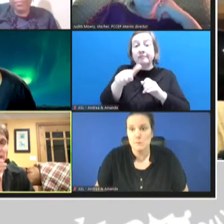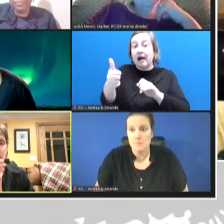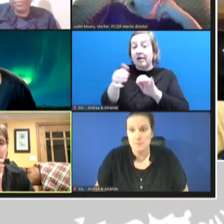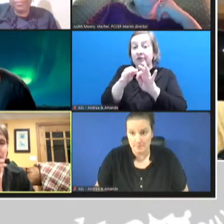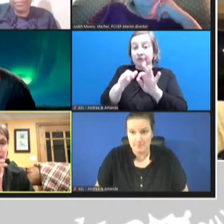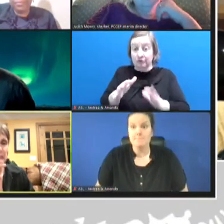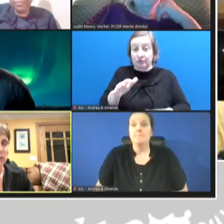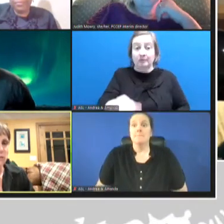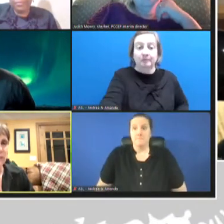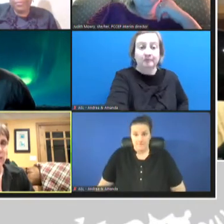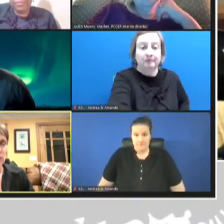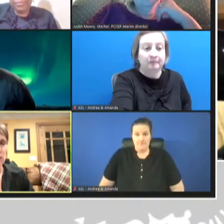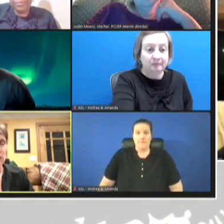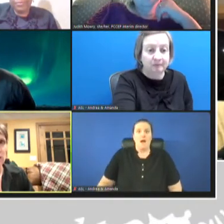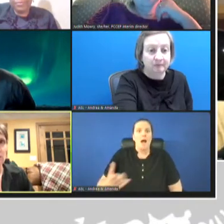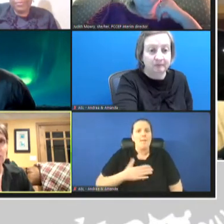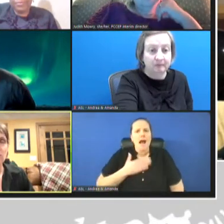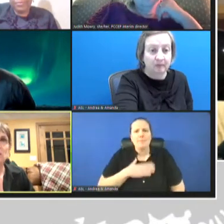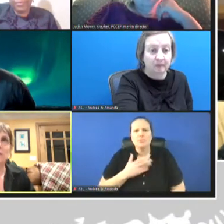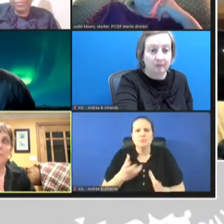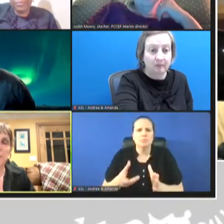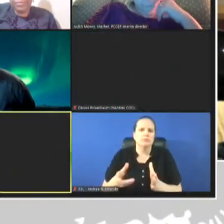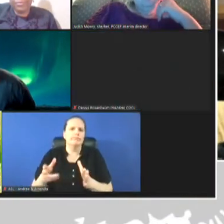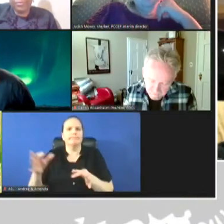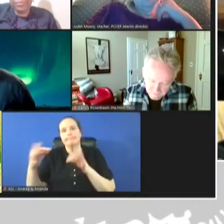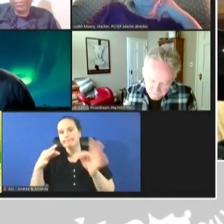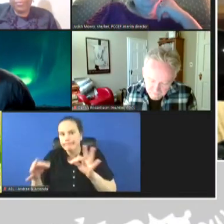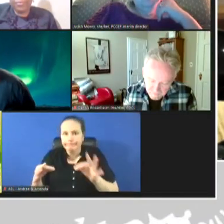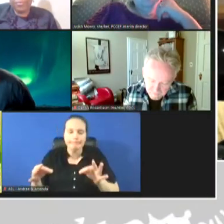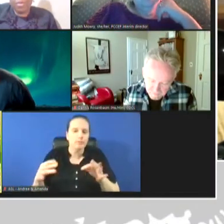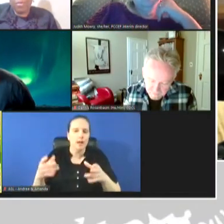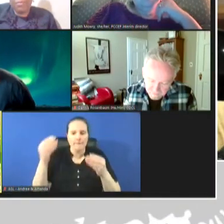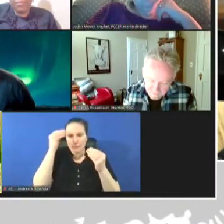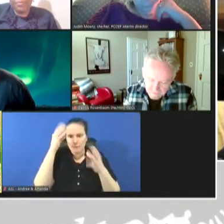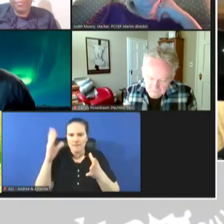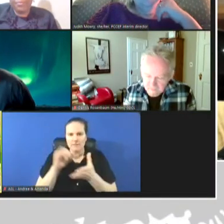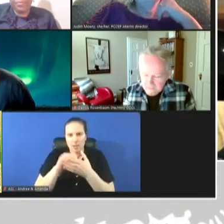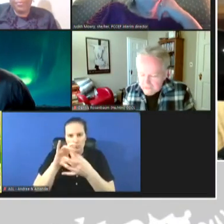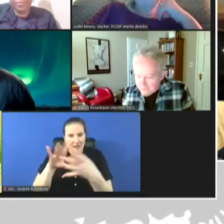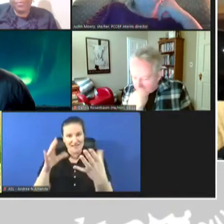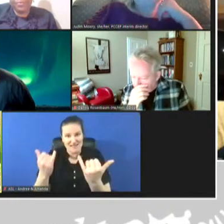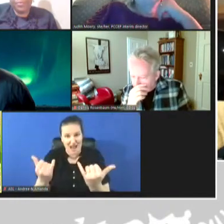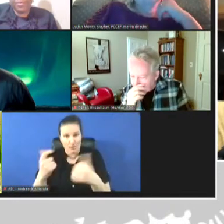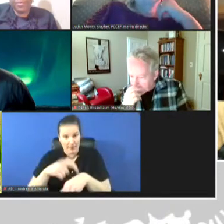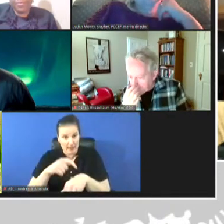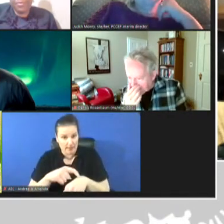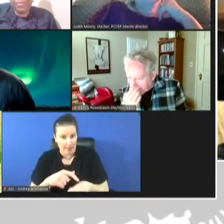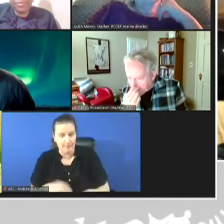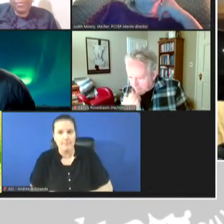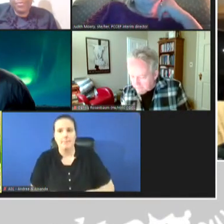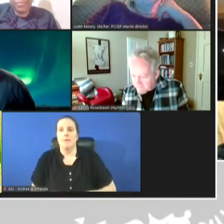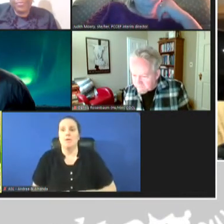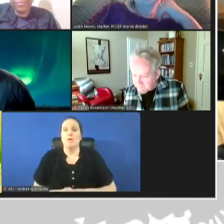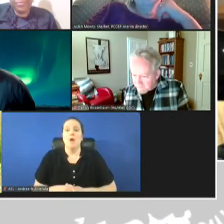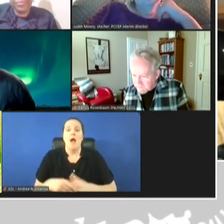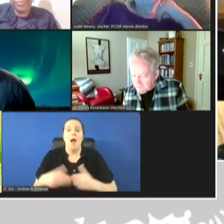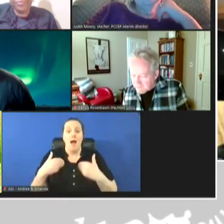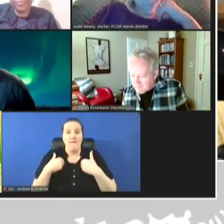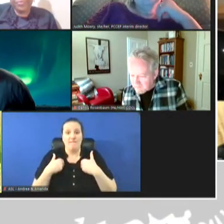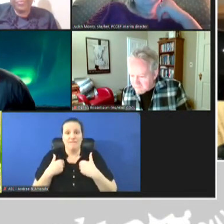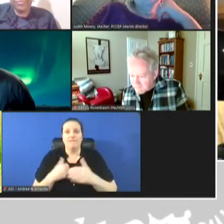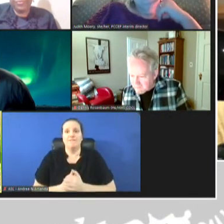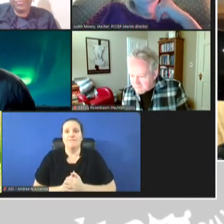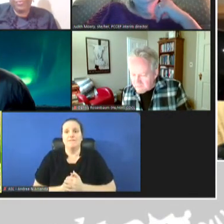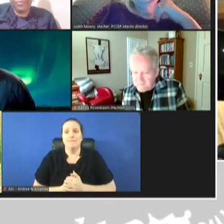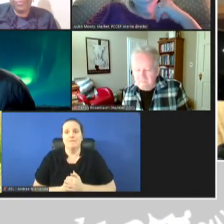I'm happy to give an overview of the information that's been released at this time. There was a